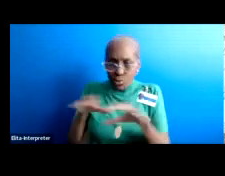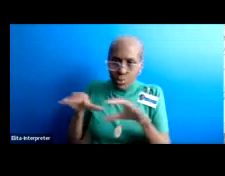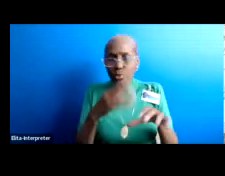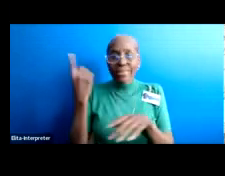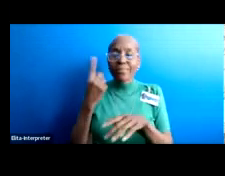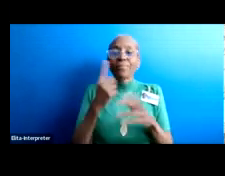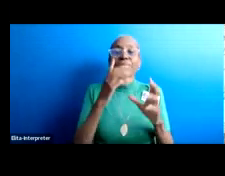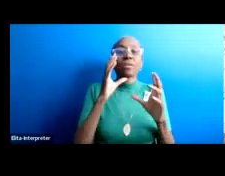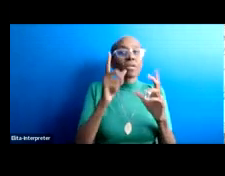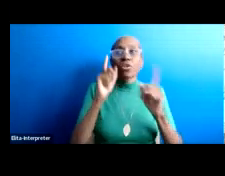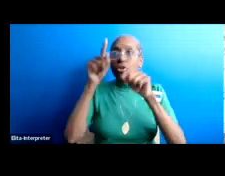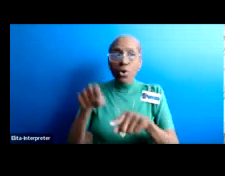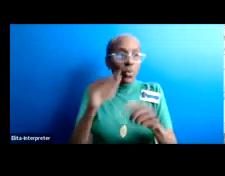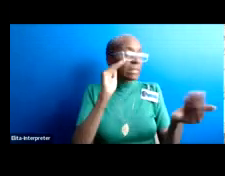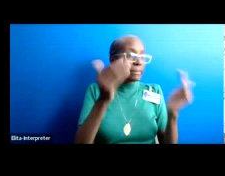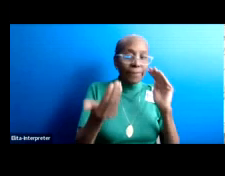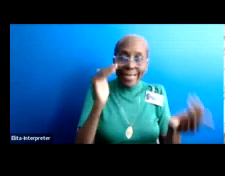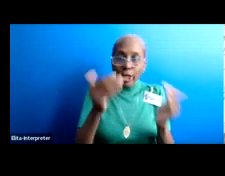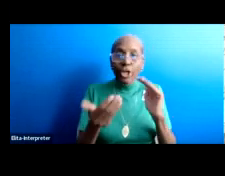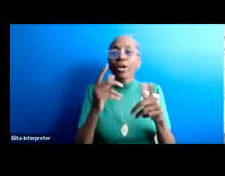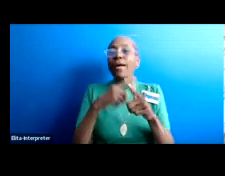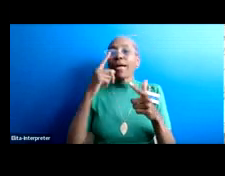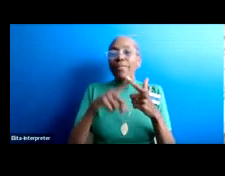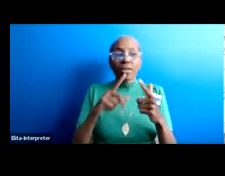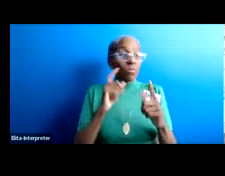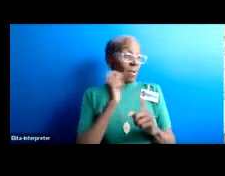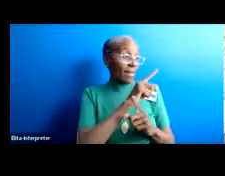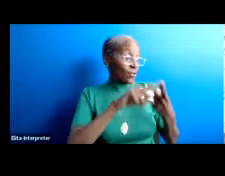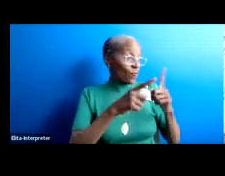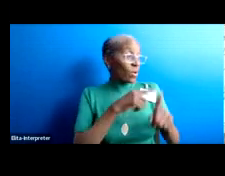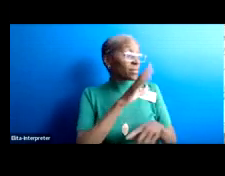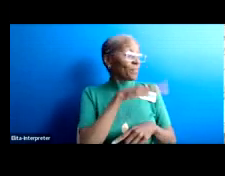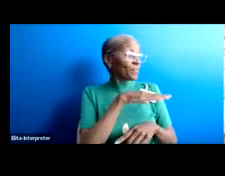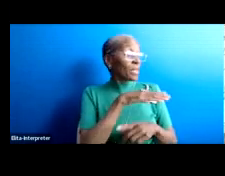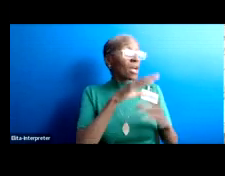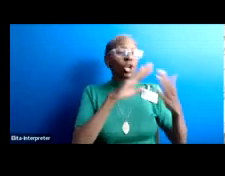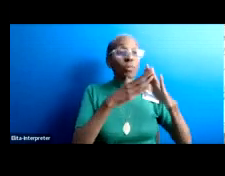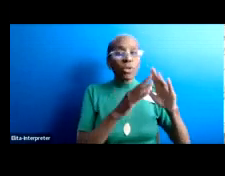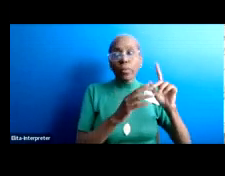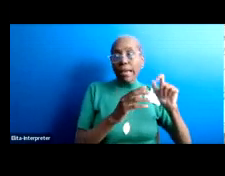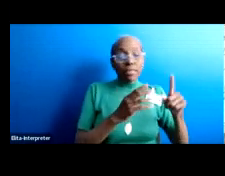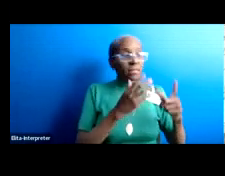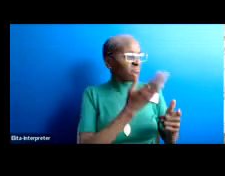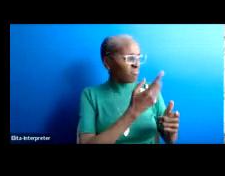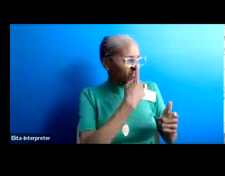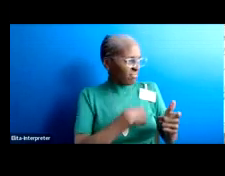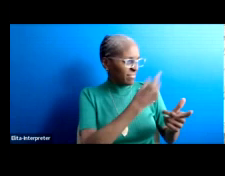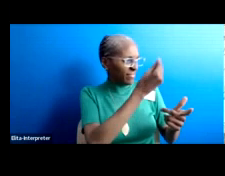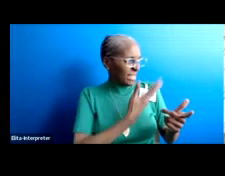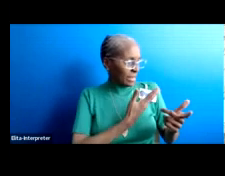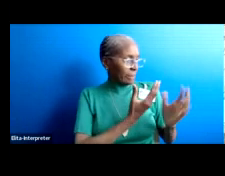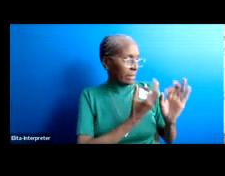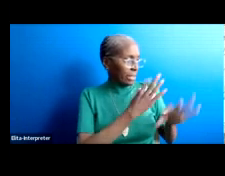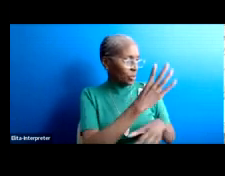to the store to compare products in person. And they're probably going to ask their friends. They're probably going to ask their community for input and